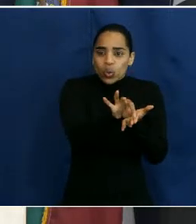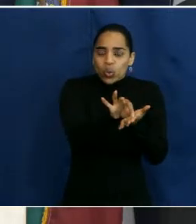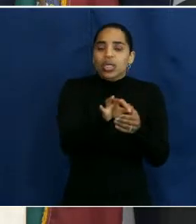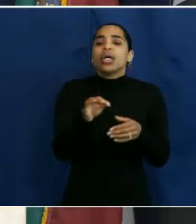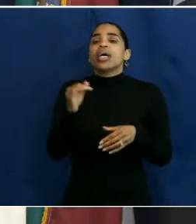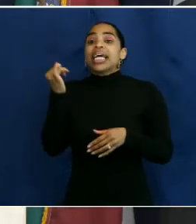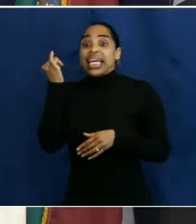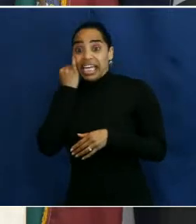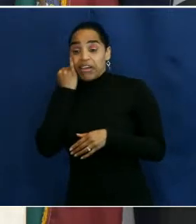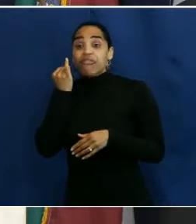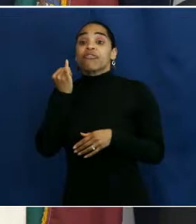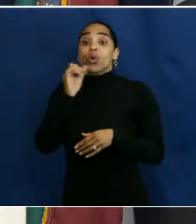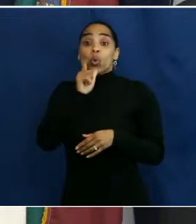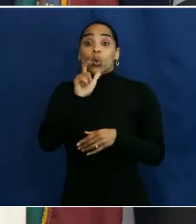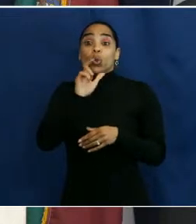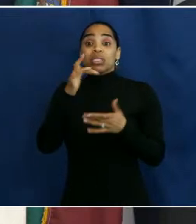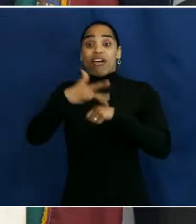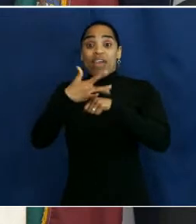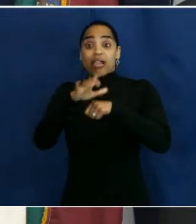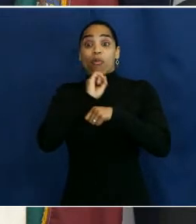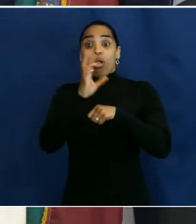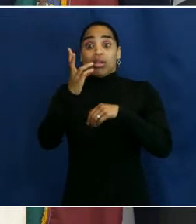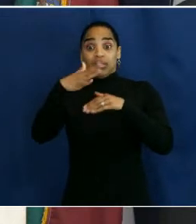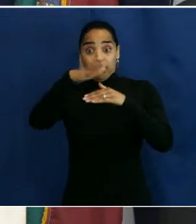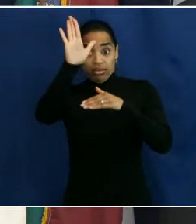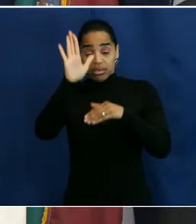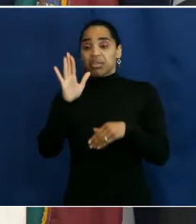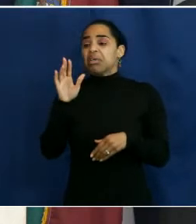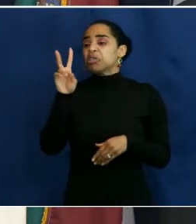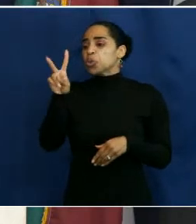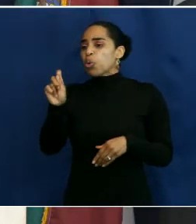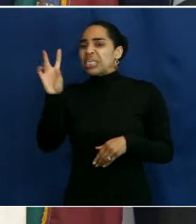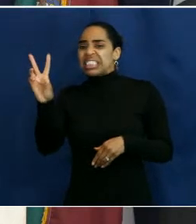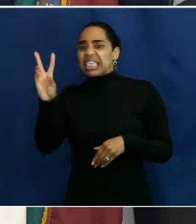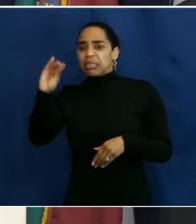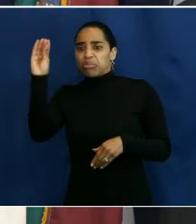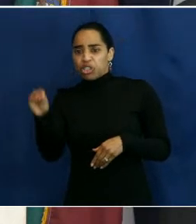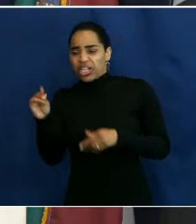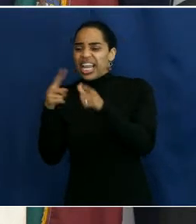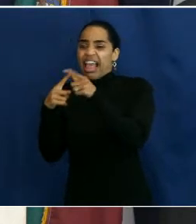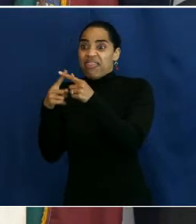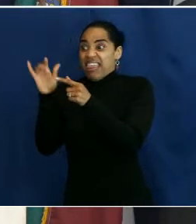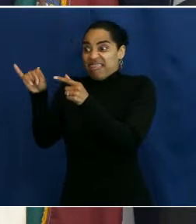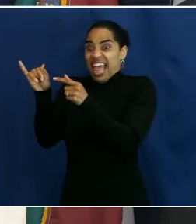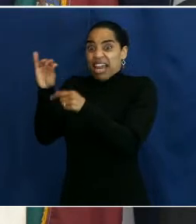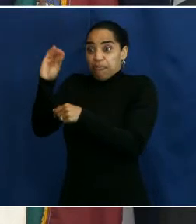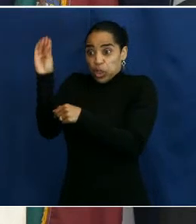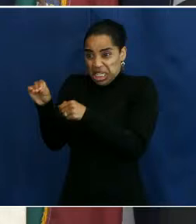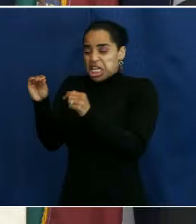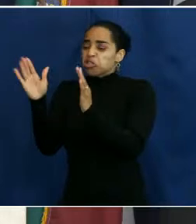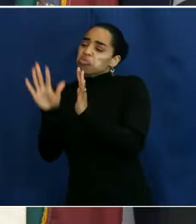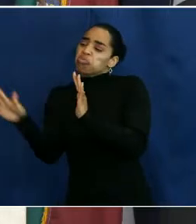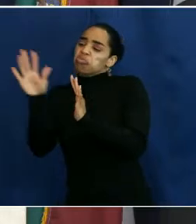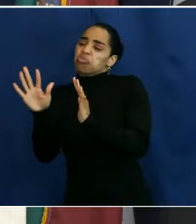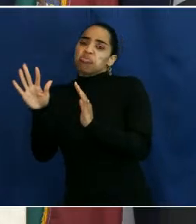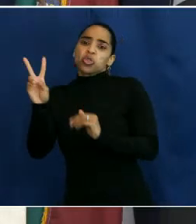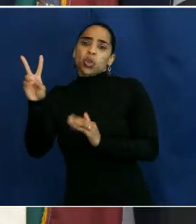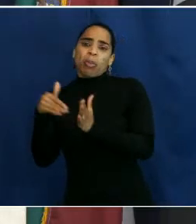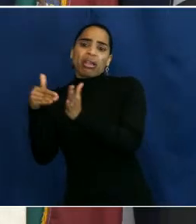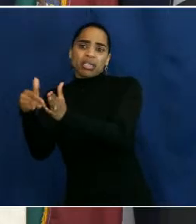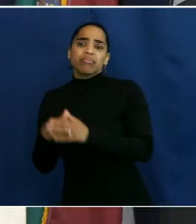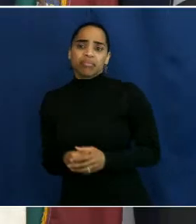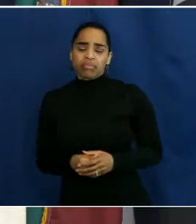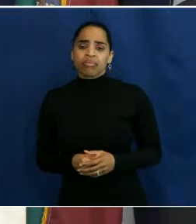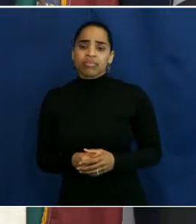about 2.6. You take 75% of that, and you arrive at just over 2 million. So I guess the question that people wonder then